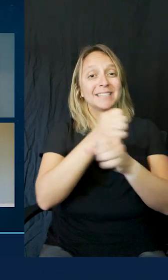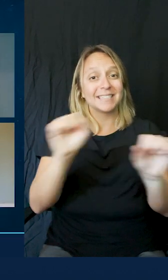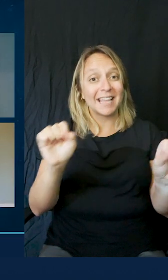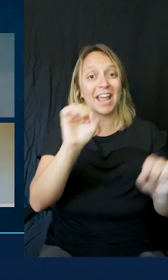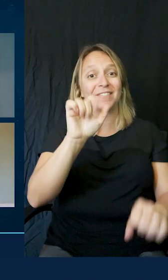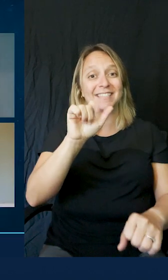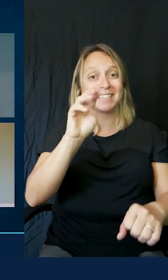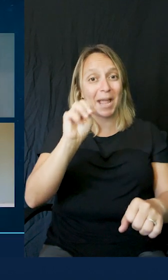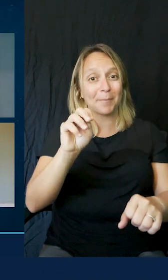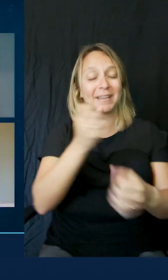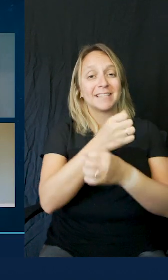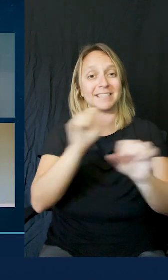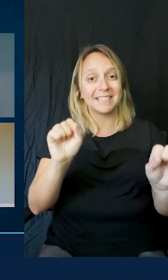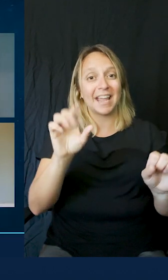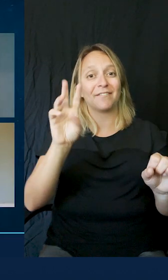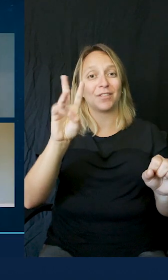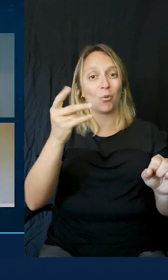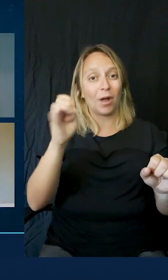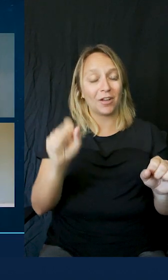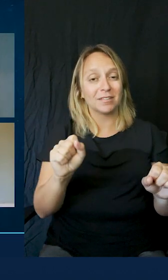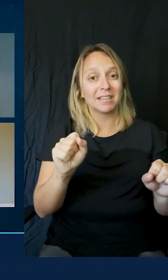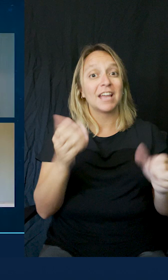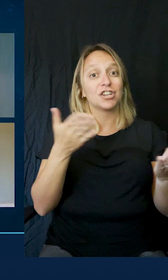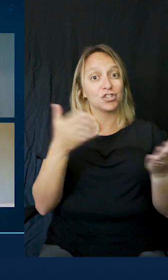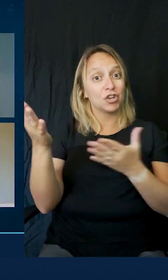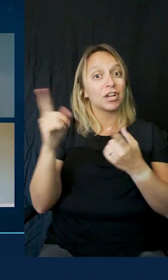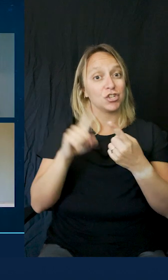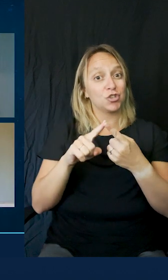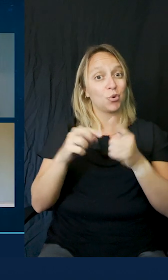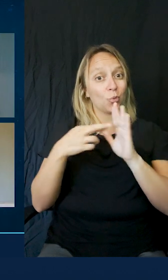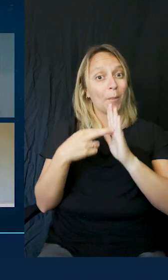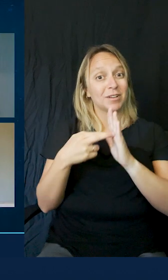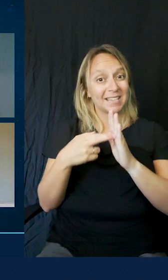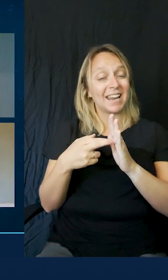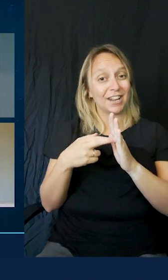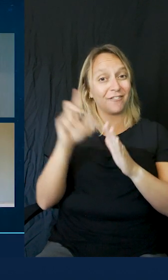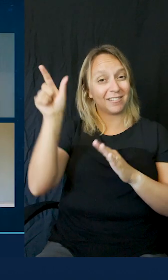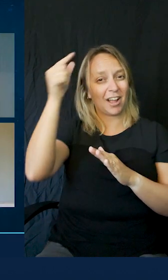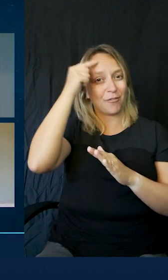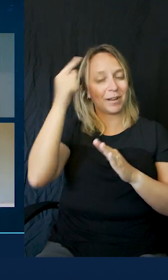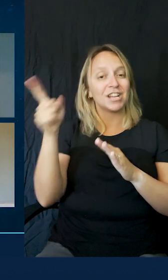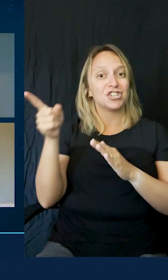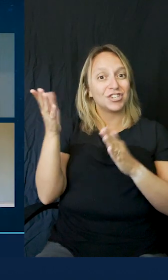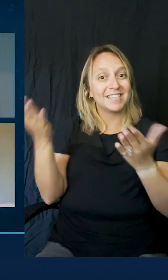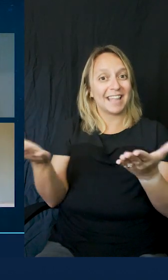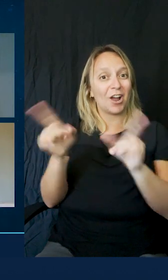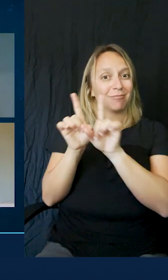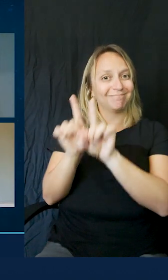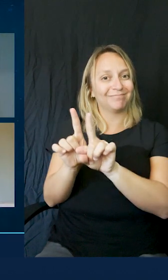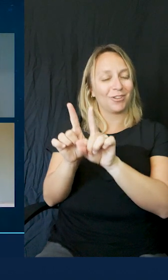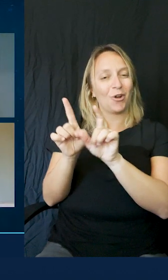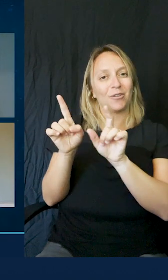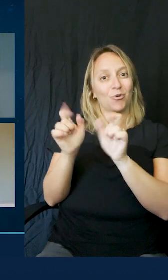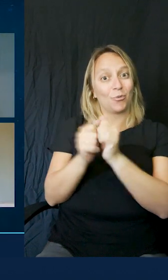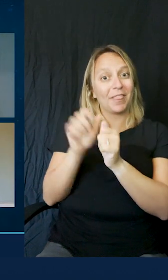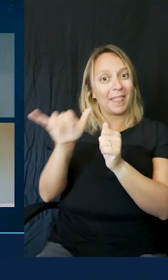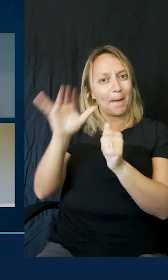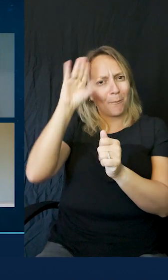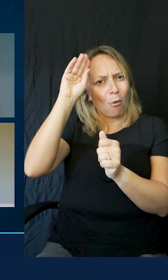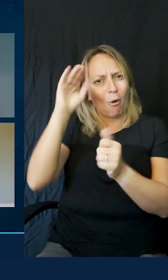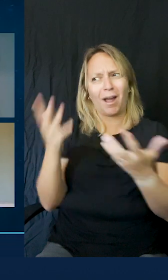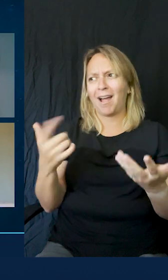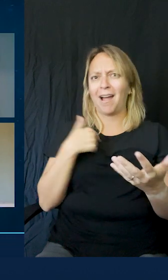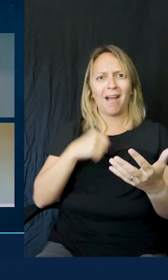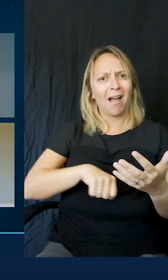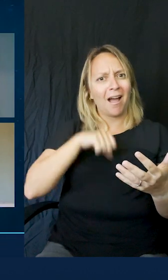Liz Lovelet, our representative in the 40th district. And she's there holding that sign with him. And I was